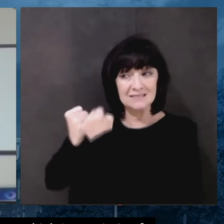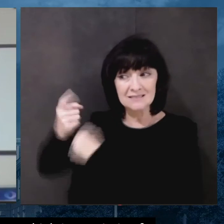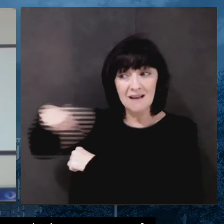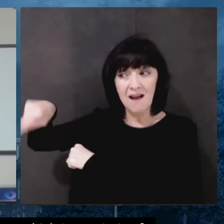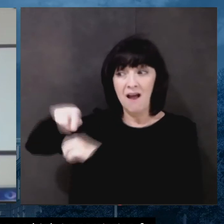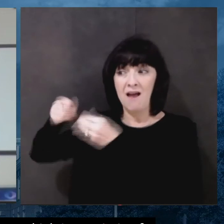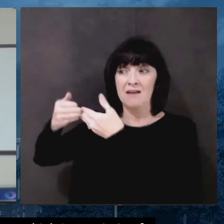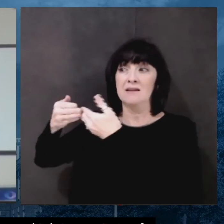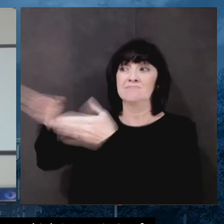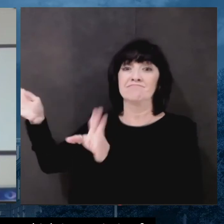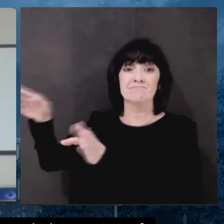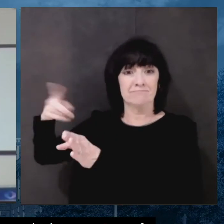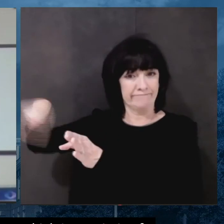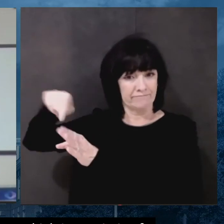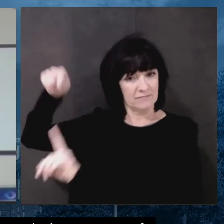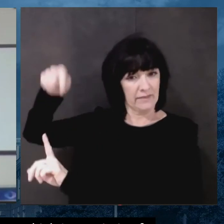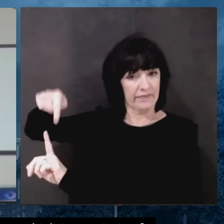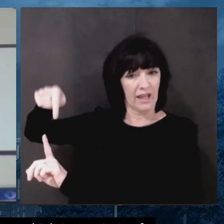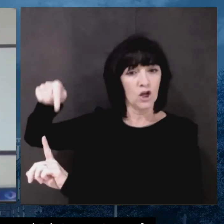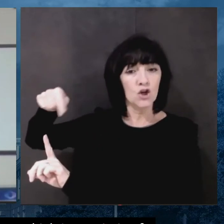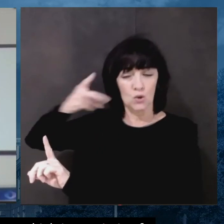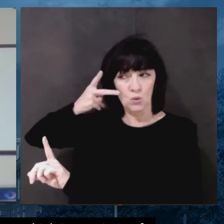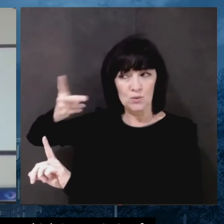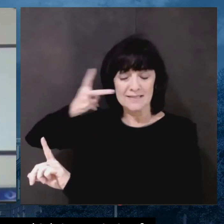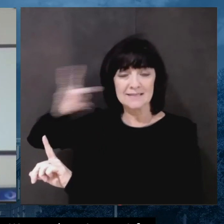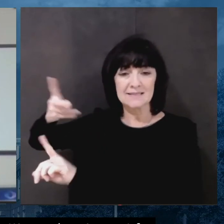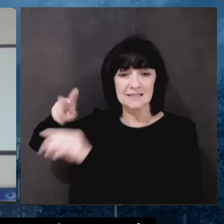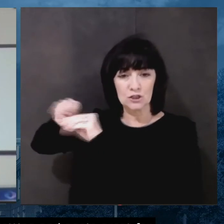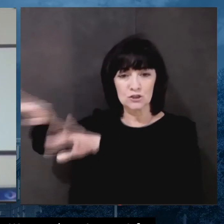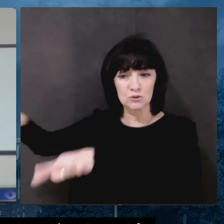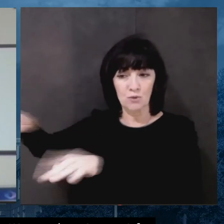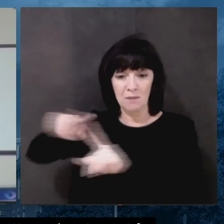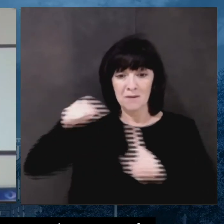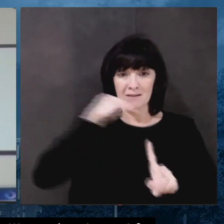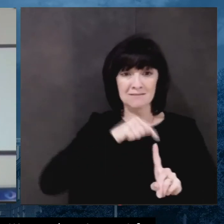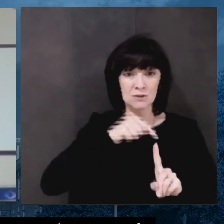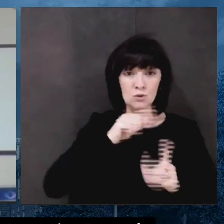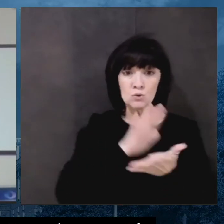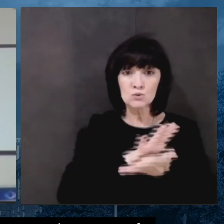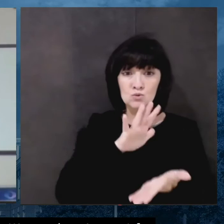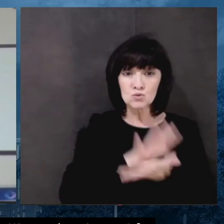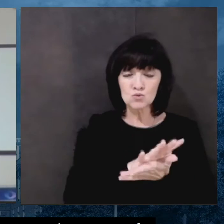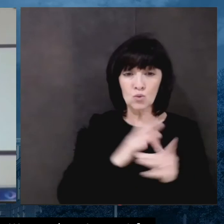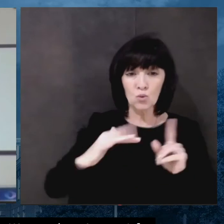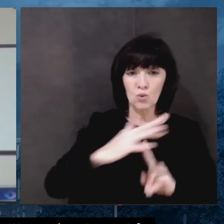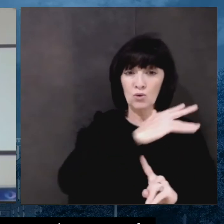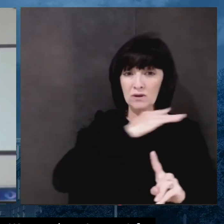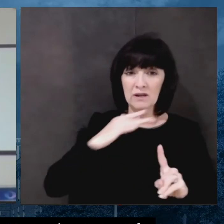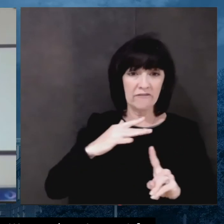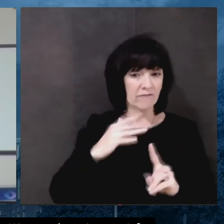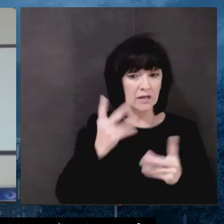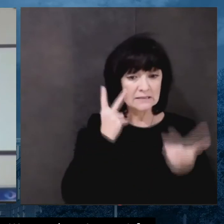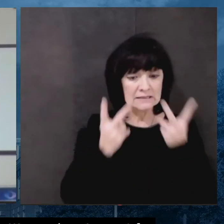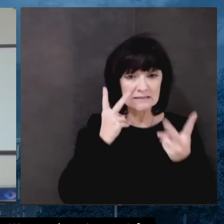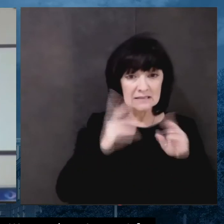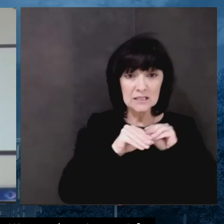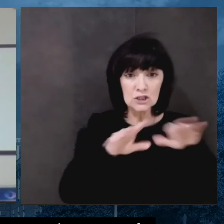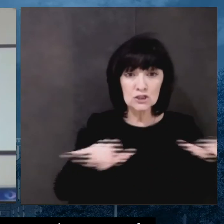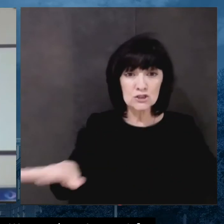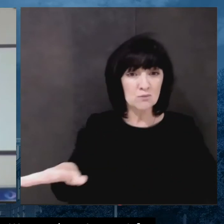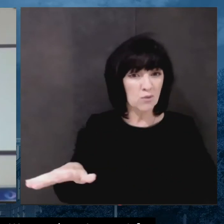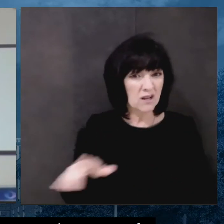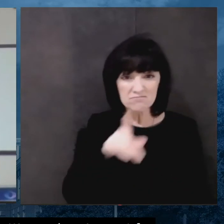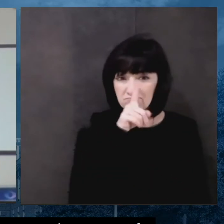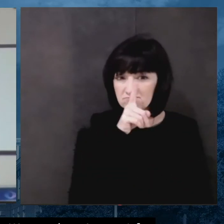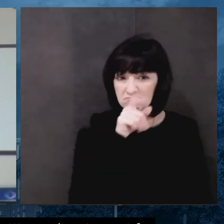school community for keeping that environment safe as possible with compliance with face coverings, mask usage, social